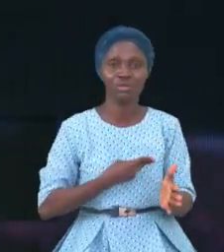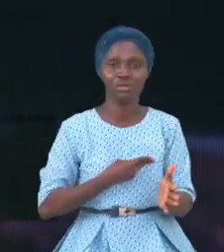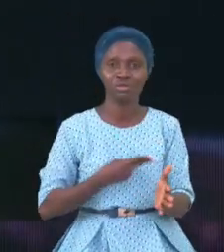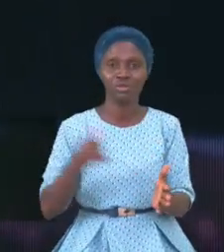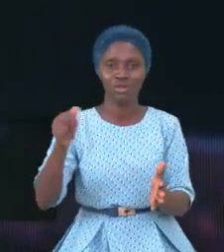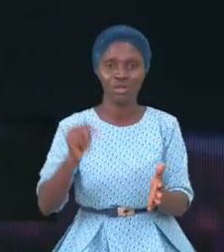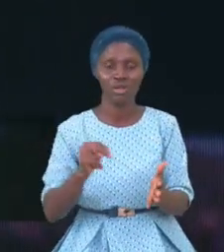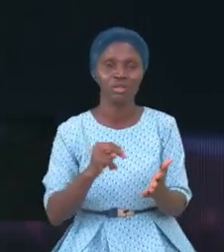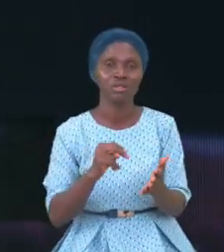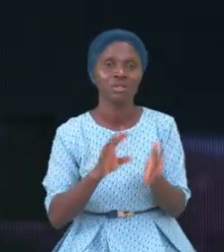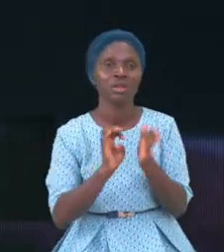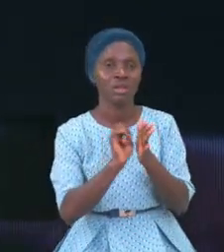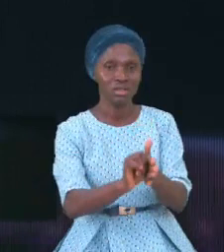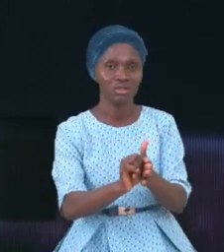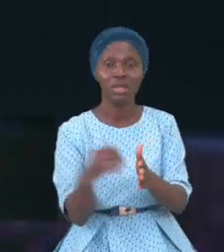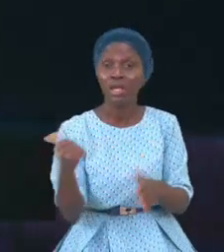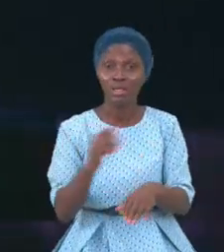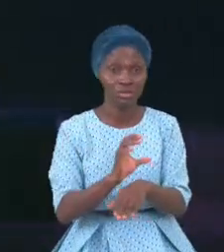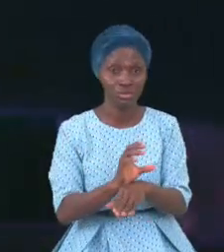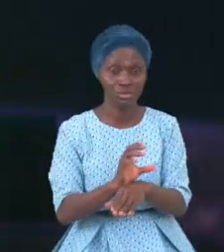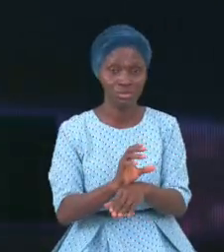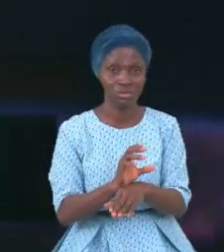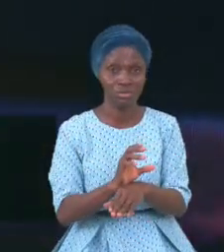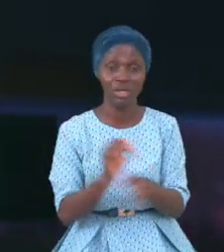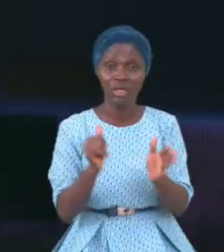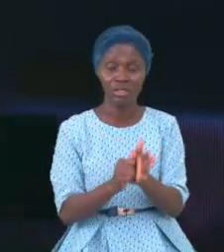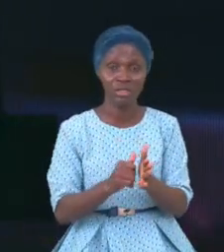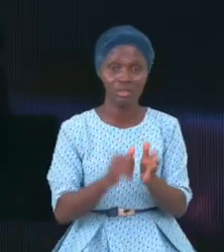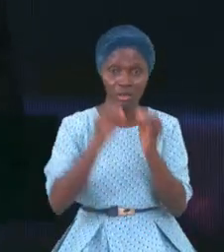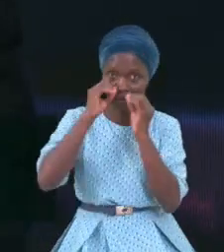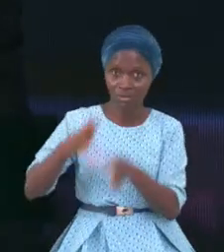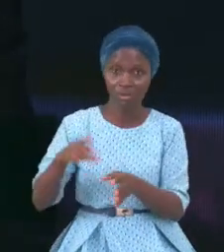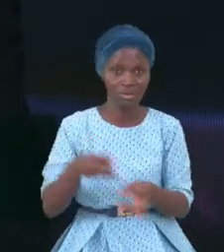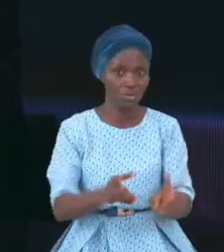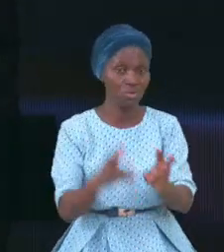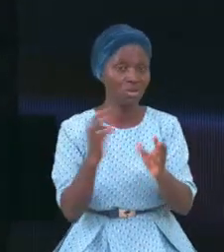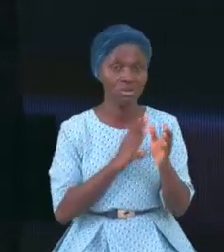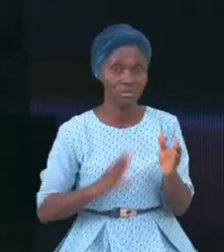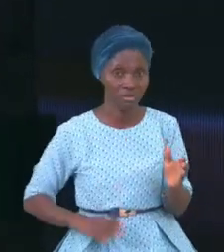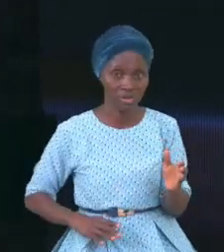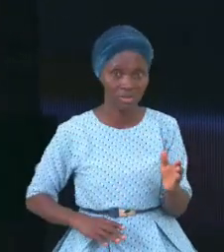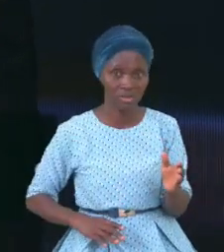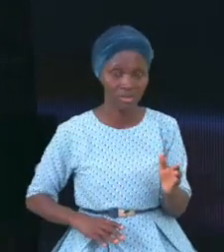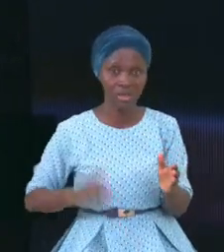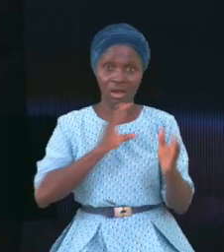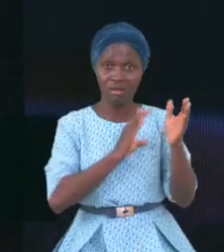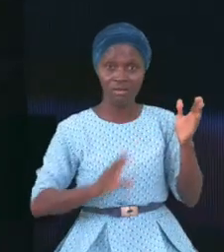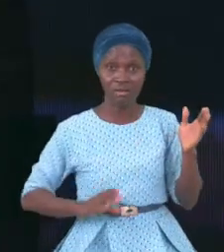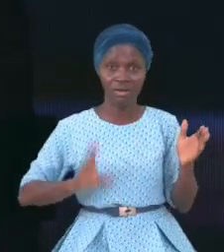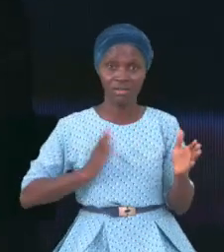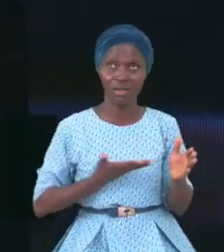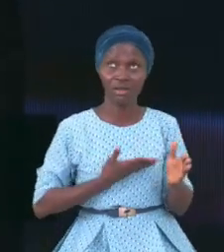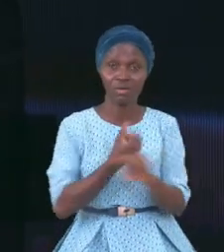any denomination that forsakes the way of Christ, Christ our Savior, Christ our